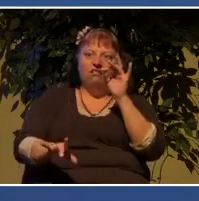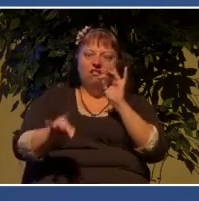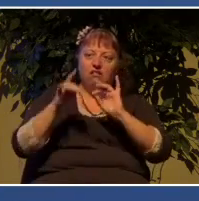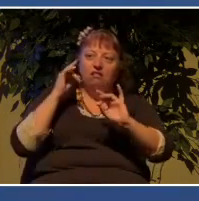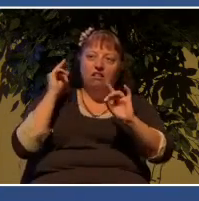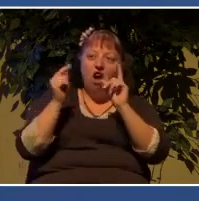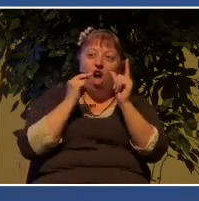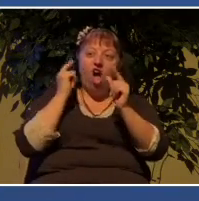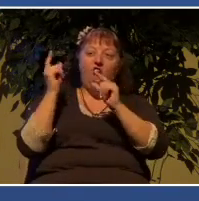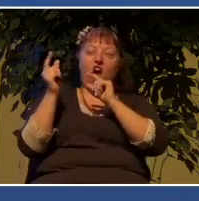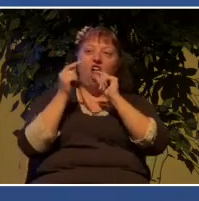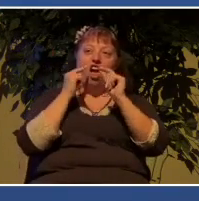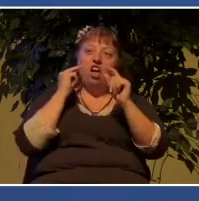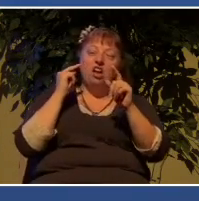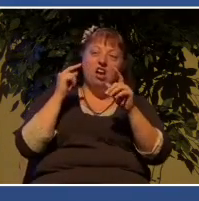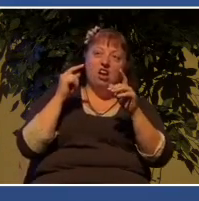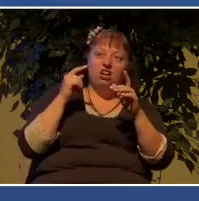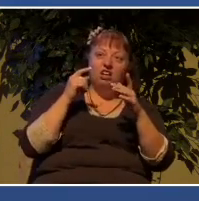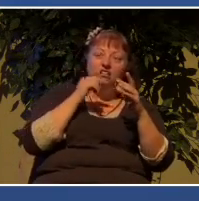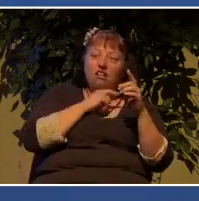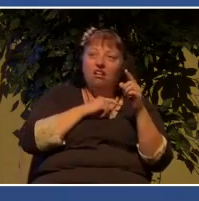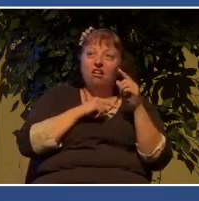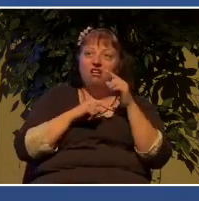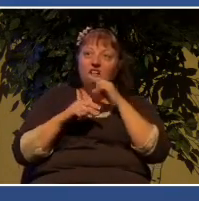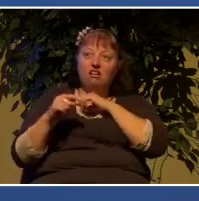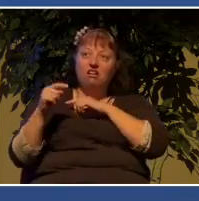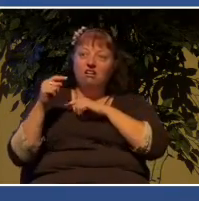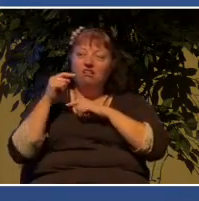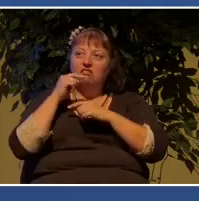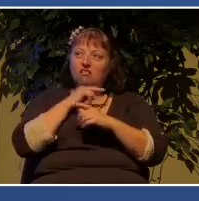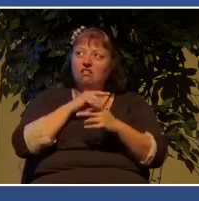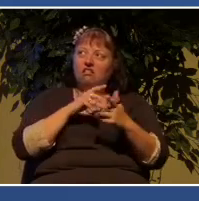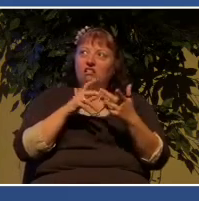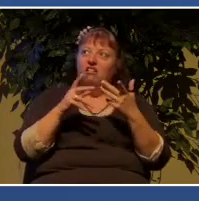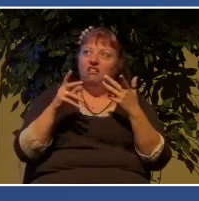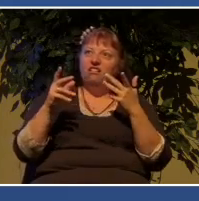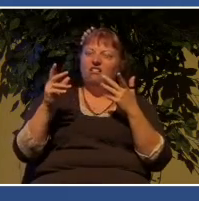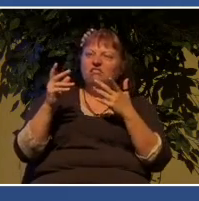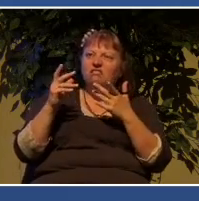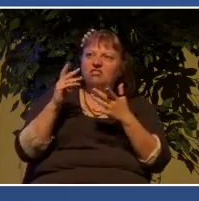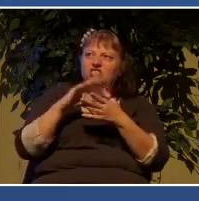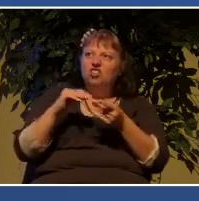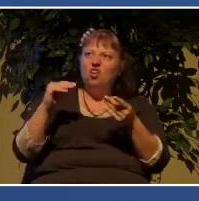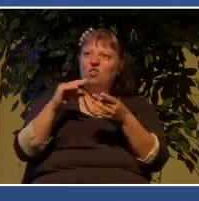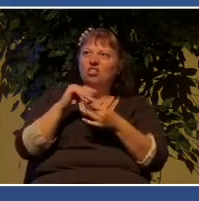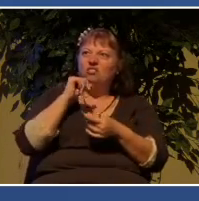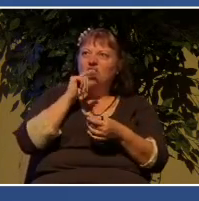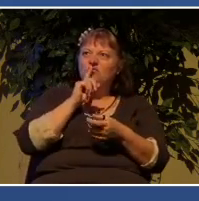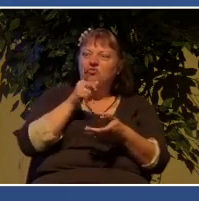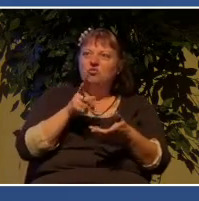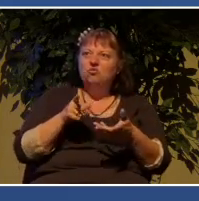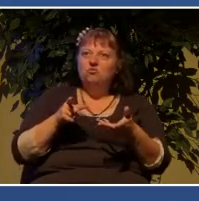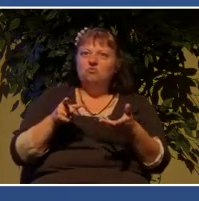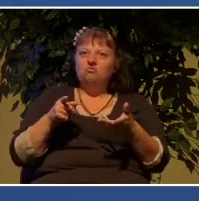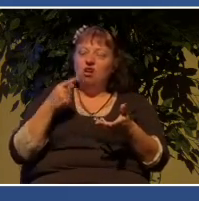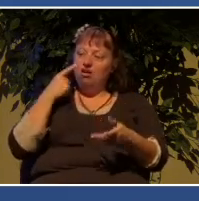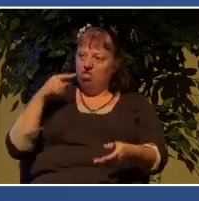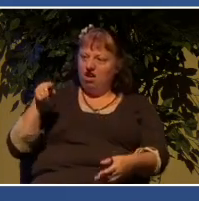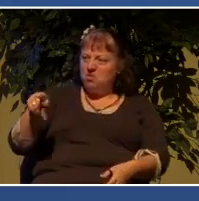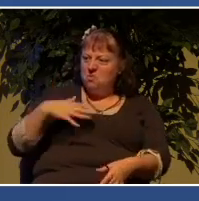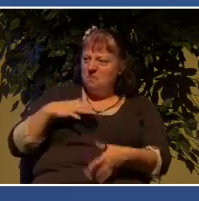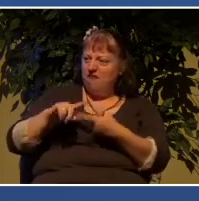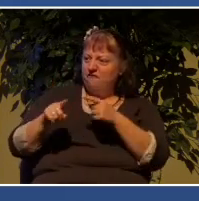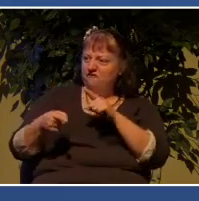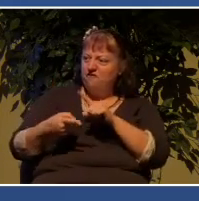and stories that weren't true, and people who, in some cases, I thought were my friends, and they embraced it wholeheartedly. And I